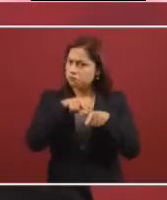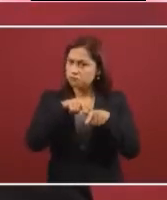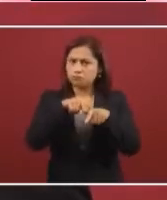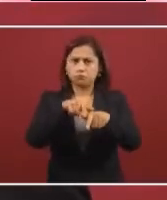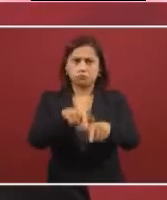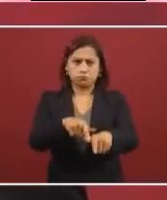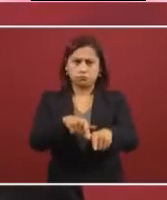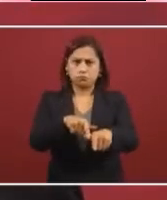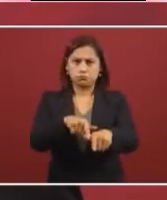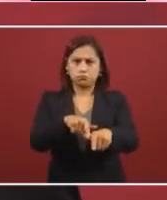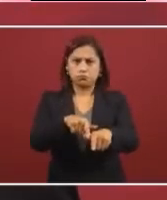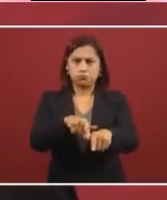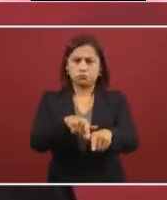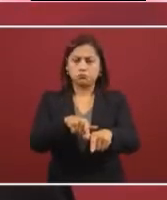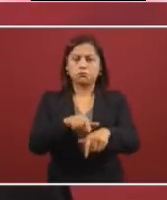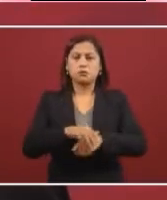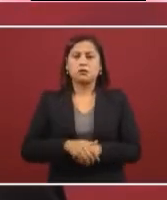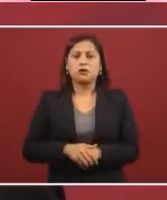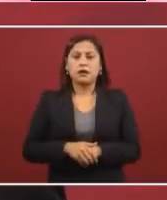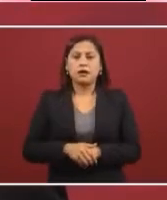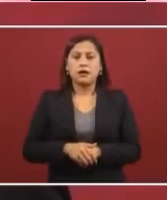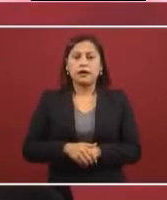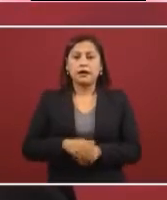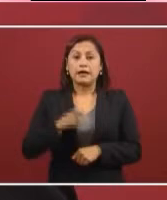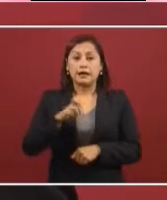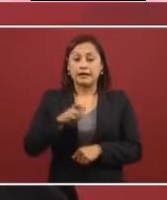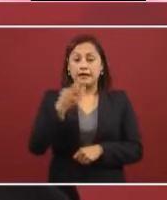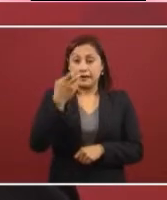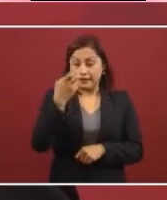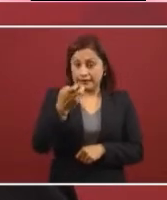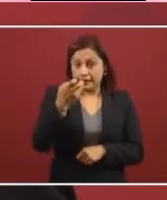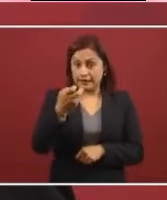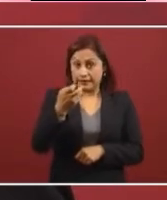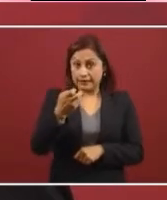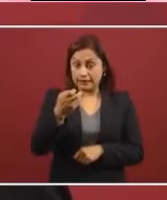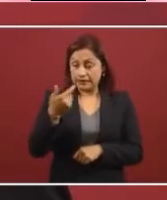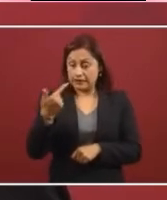That is not a function of the National Guard.